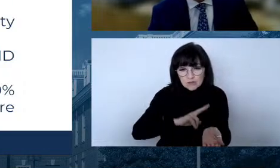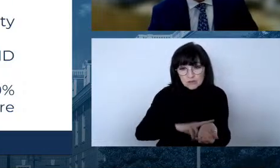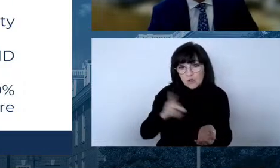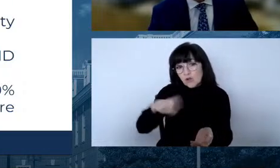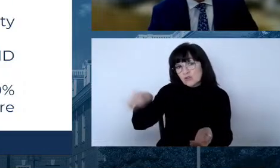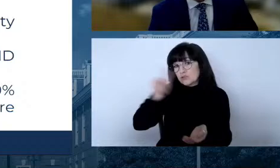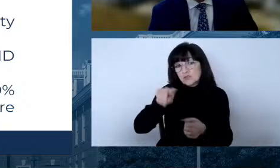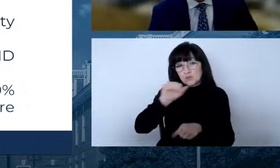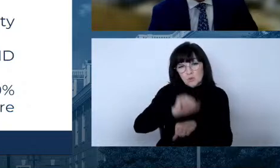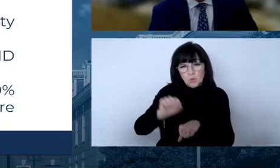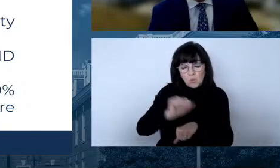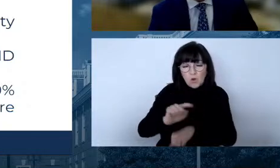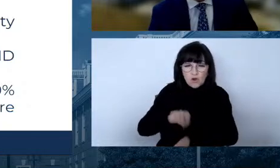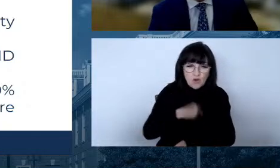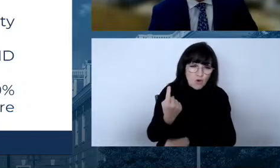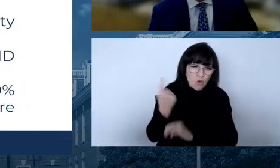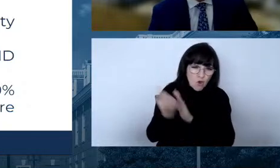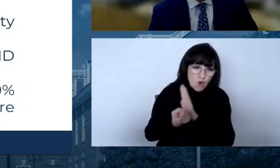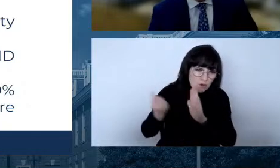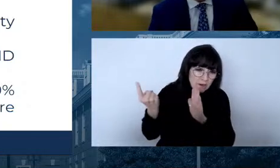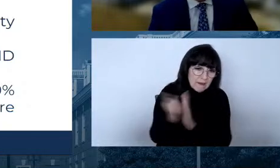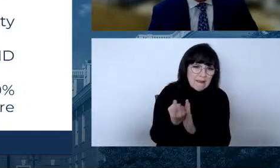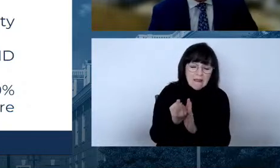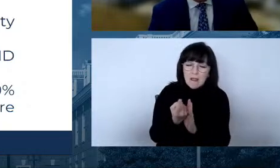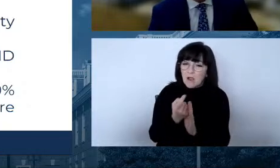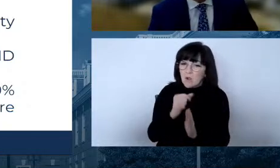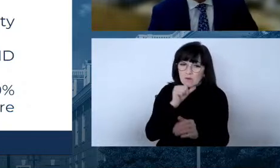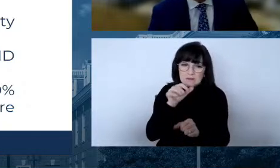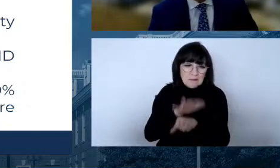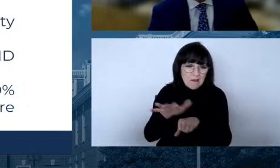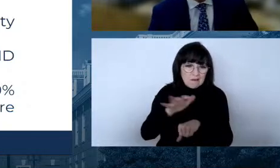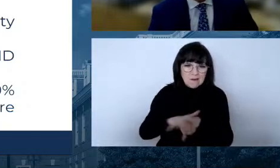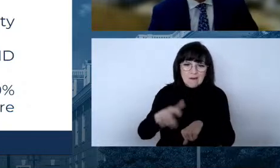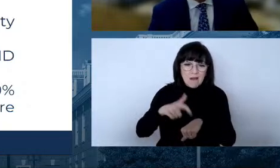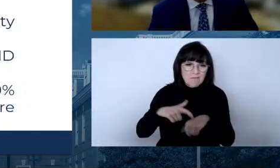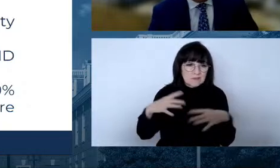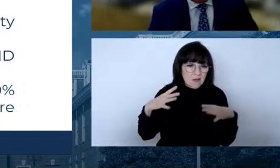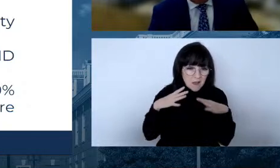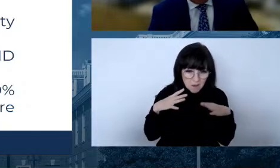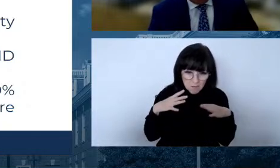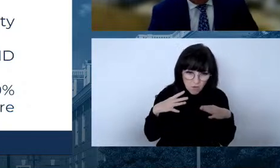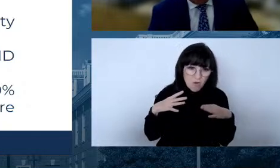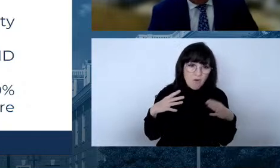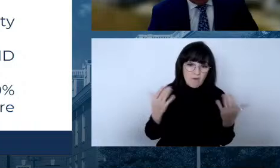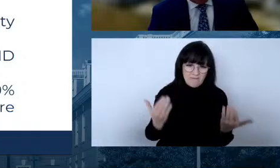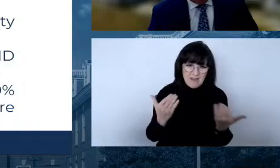just about 2 years now. So it's very tough for them, and it's even tougher than it was last year.